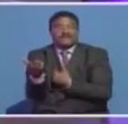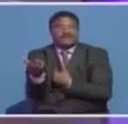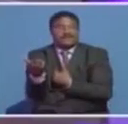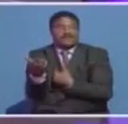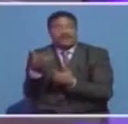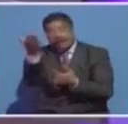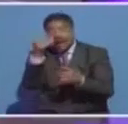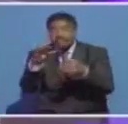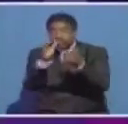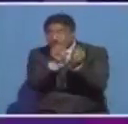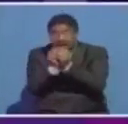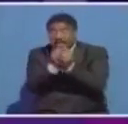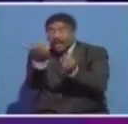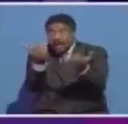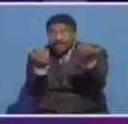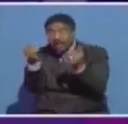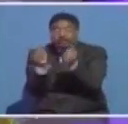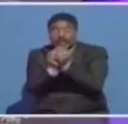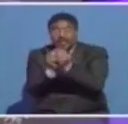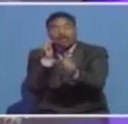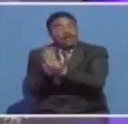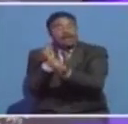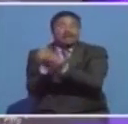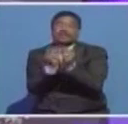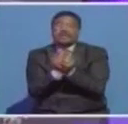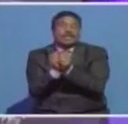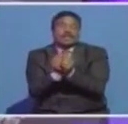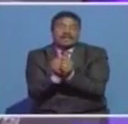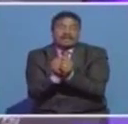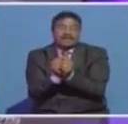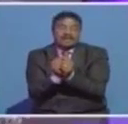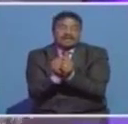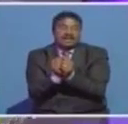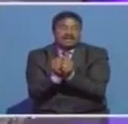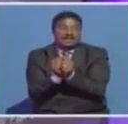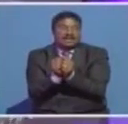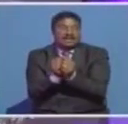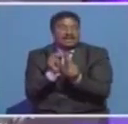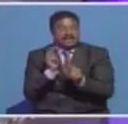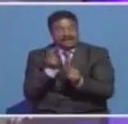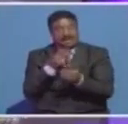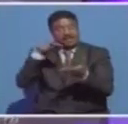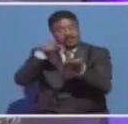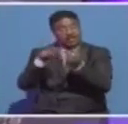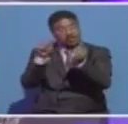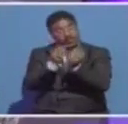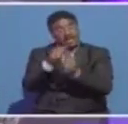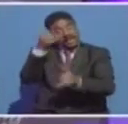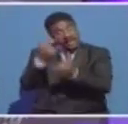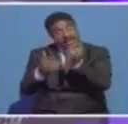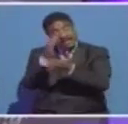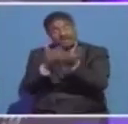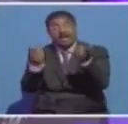come together, you do your part, you do your part. Where are we? Is this done? Is this not done? And in the end, something